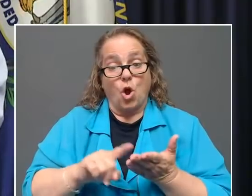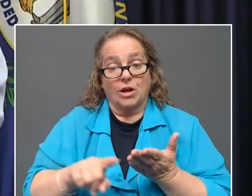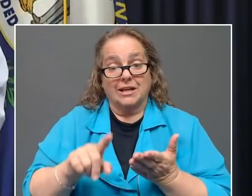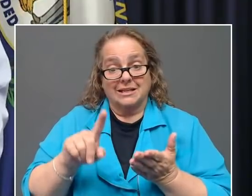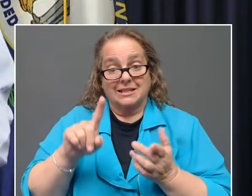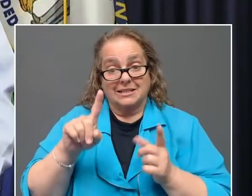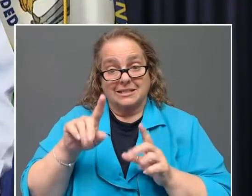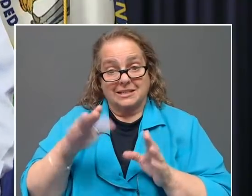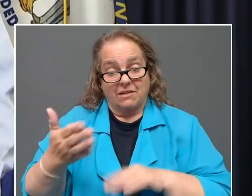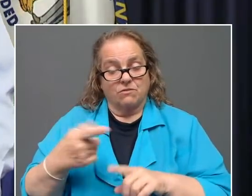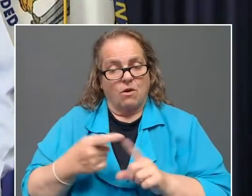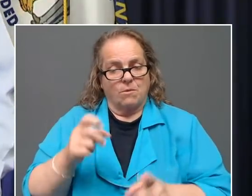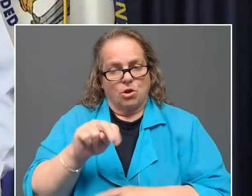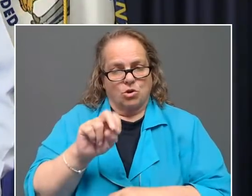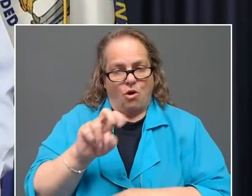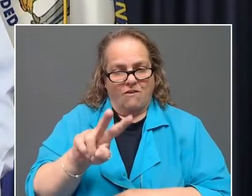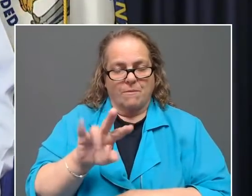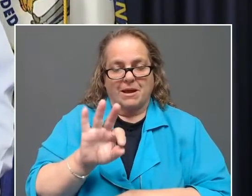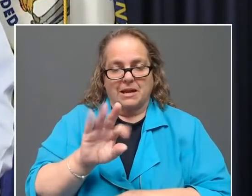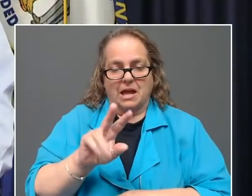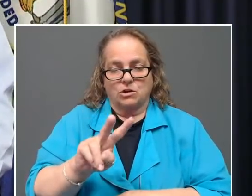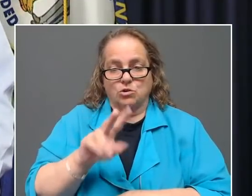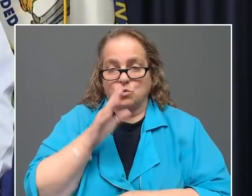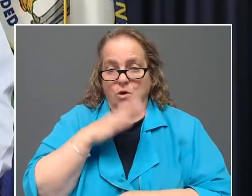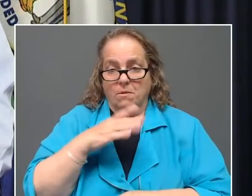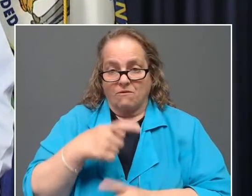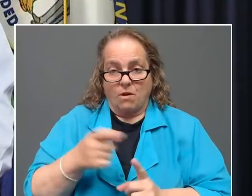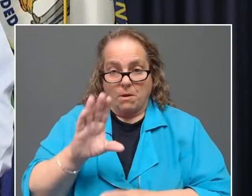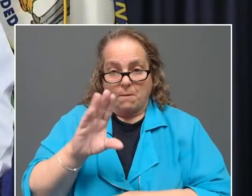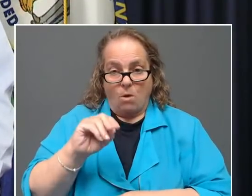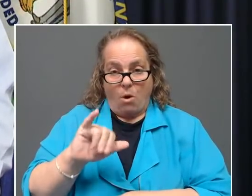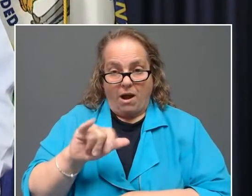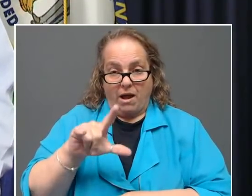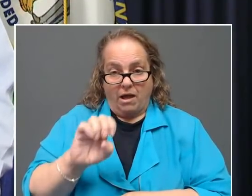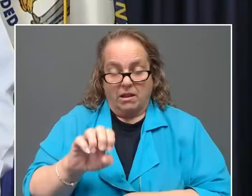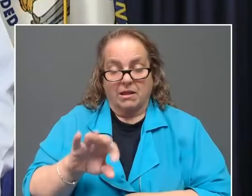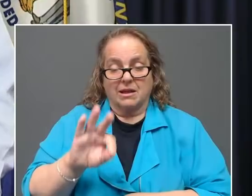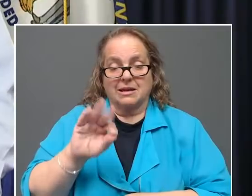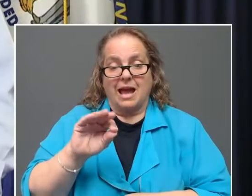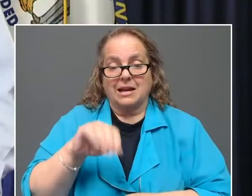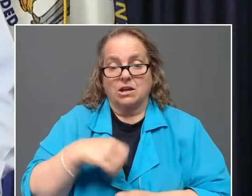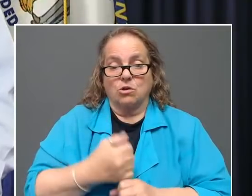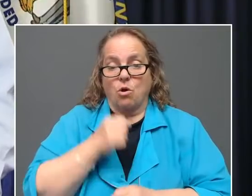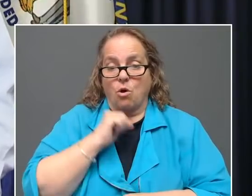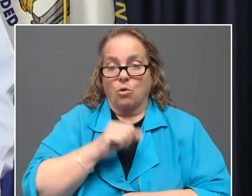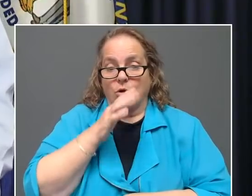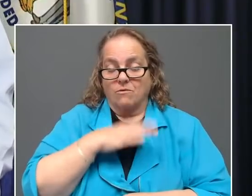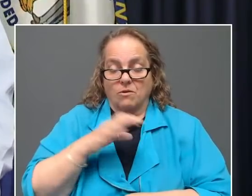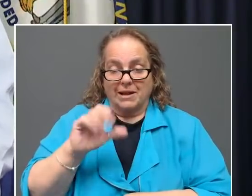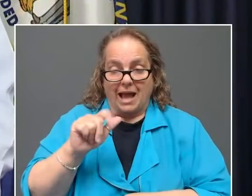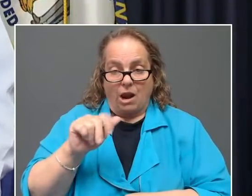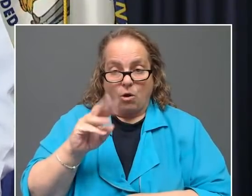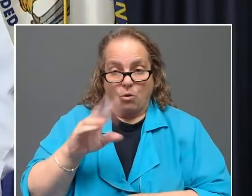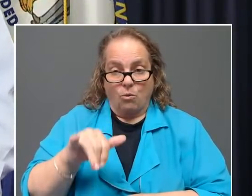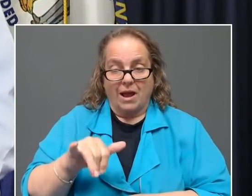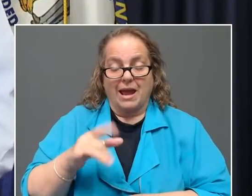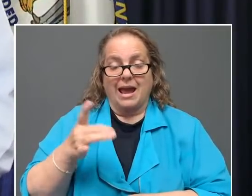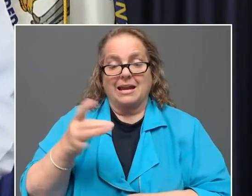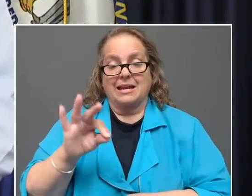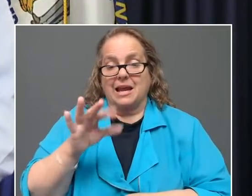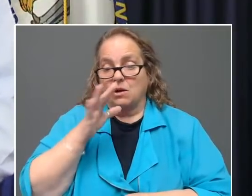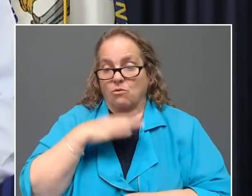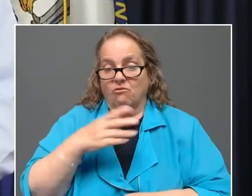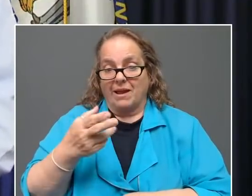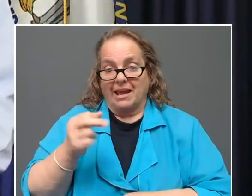include a 92-year-old woman from Boyle, a 90-year-old woman from Callaway, an 89-year-old woman from Henderson, and an